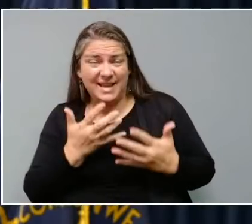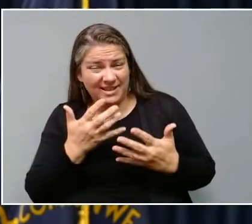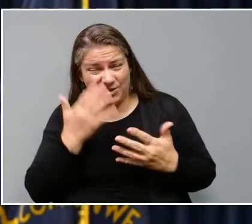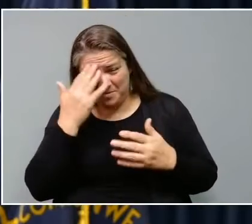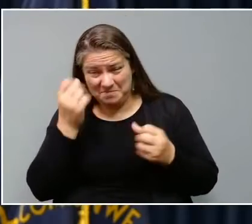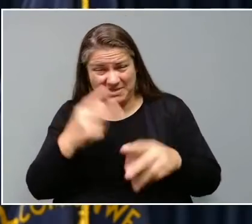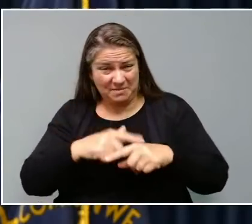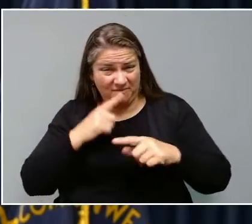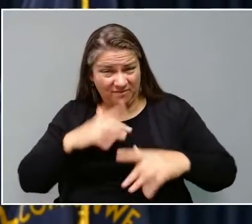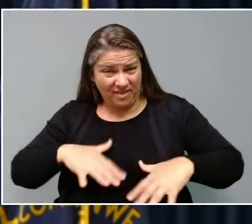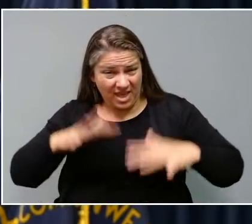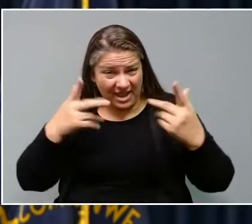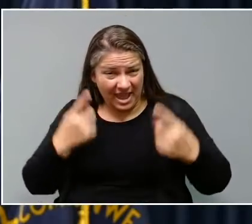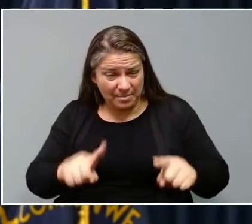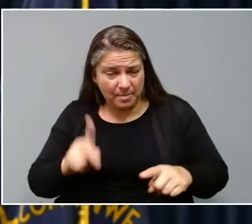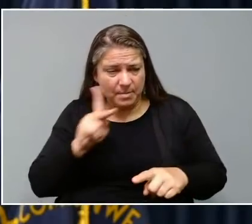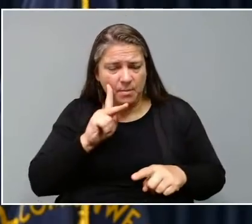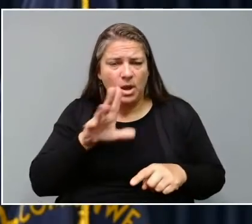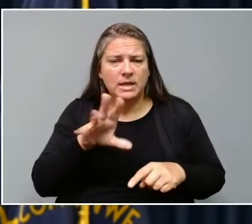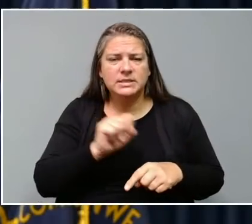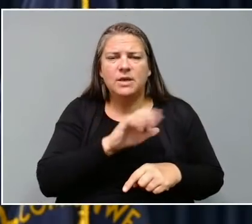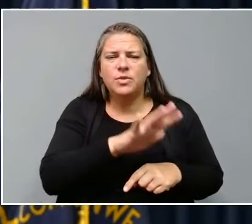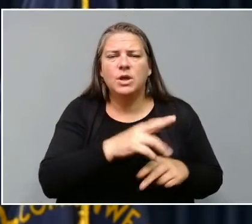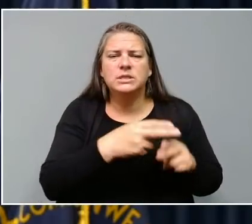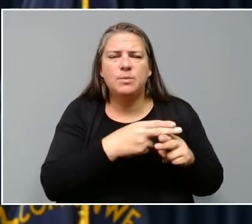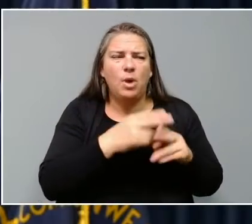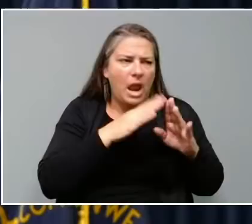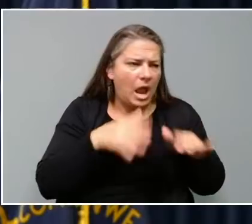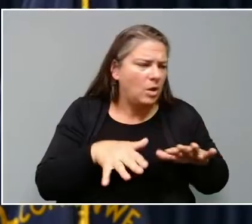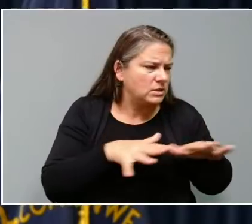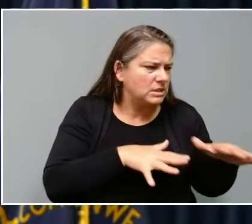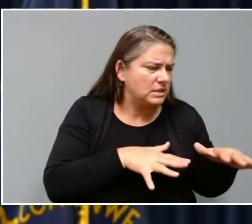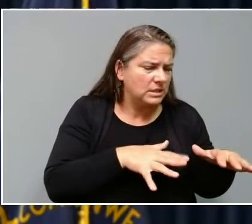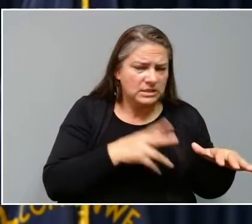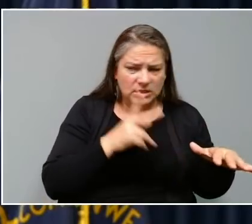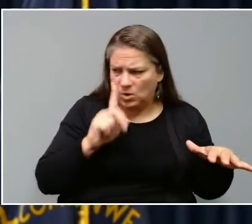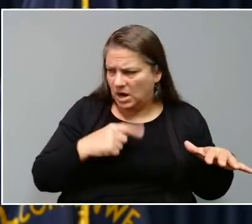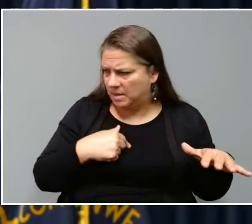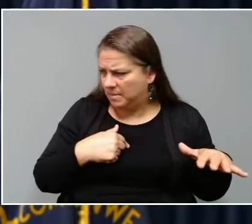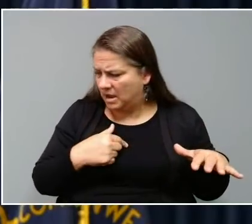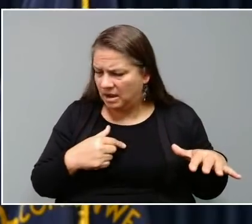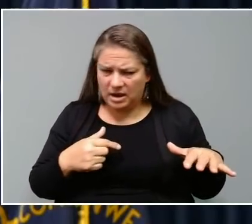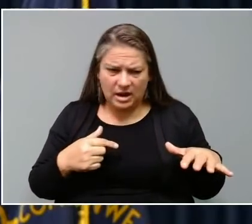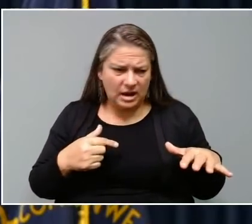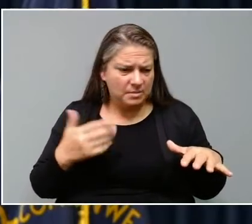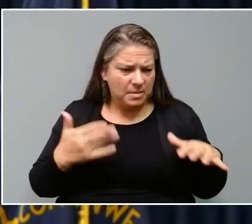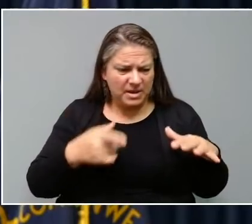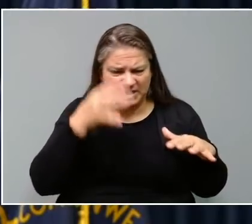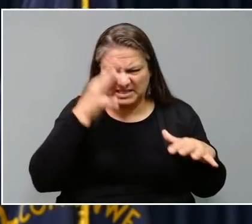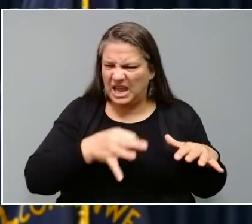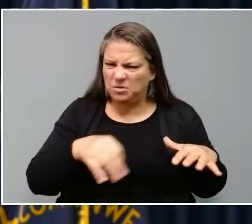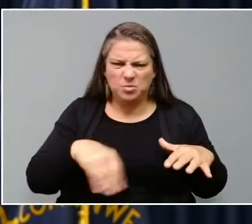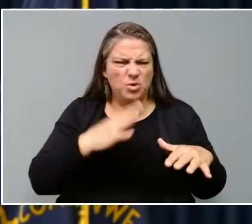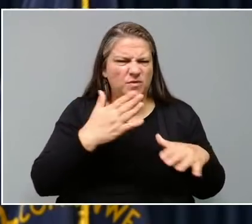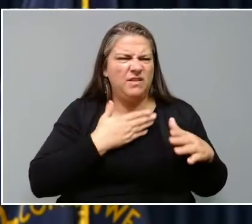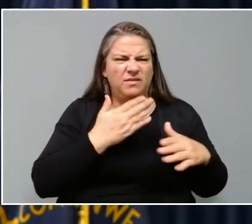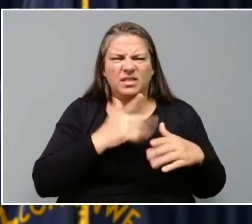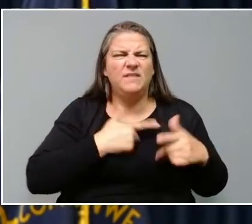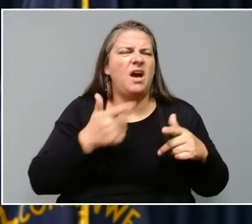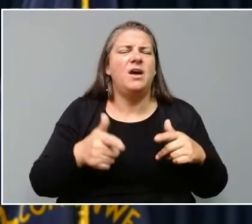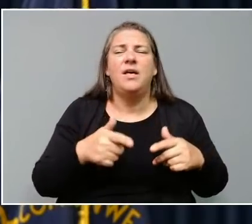occurs, people take temporary housing and then they look at where they are and maybe they decide they're going to live somewhere else. This is almost the main